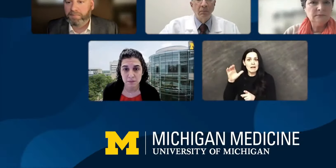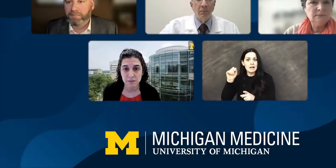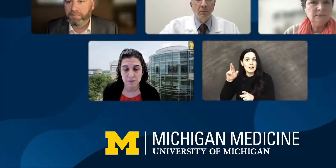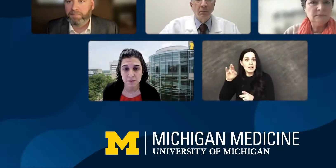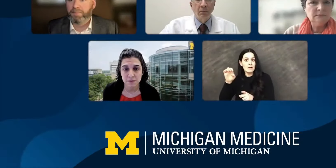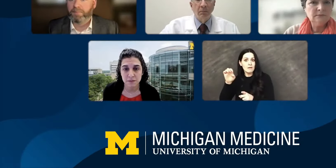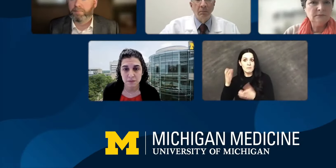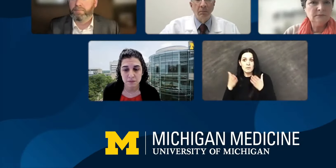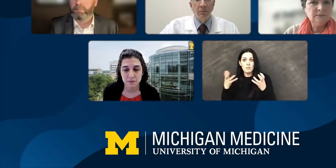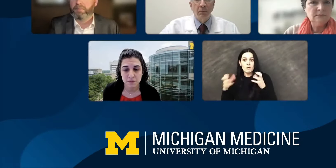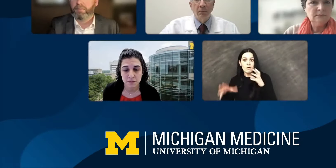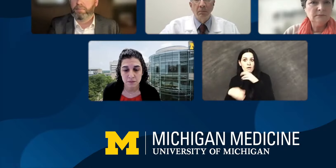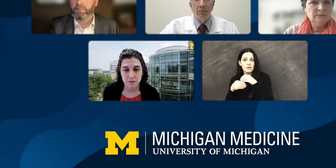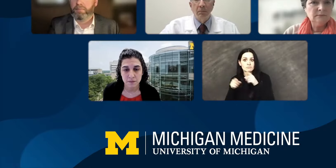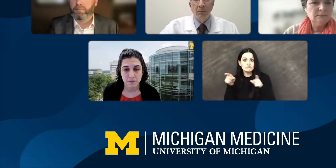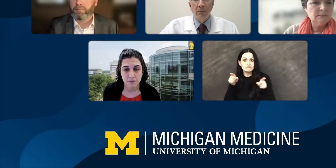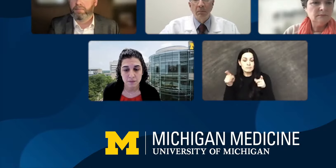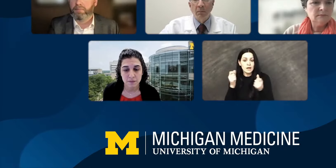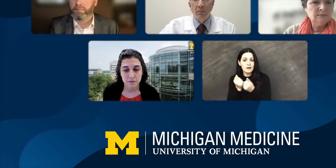about it.